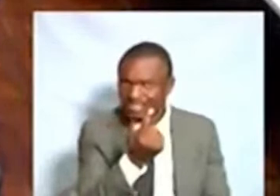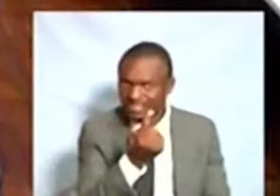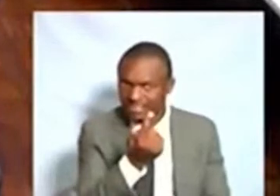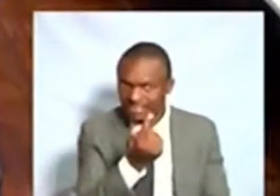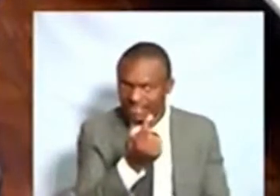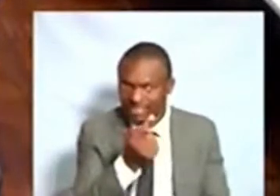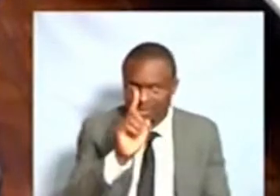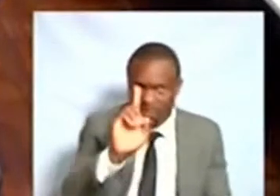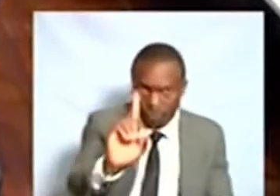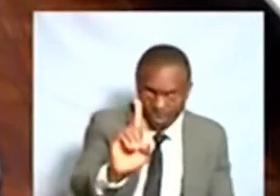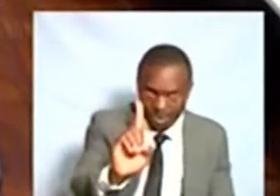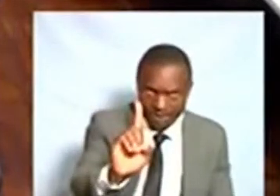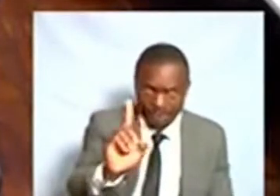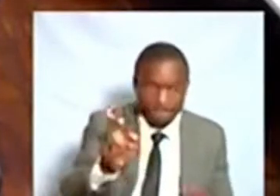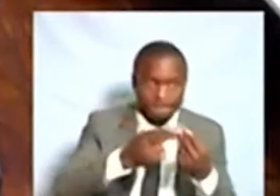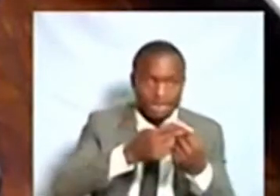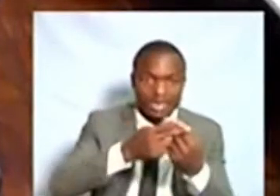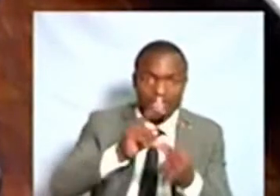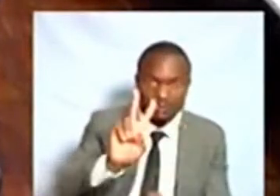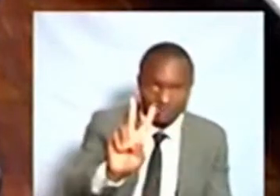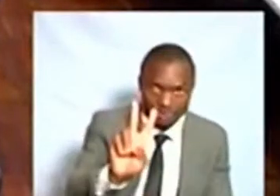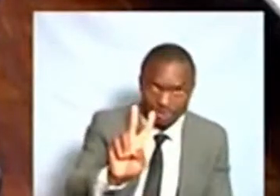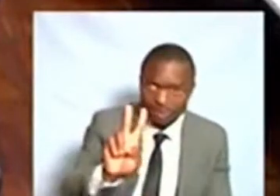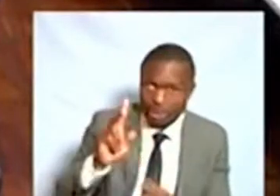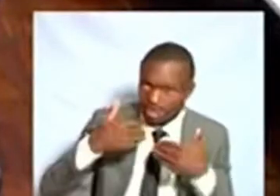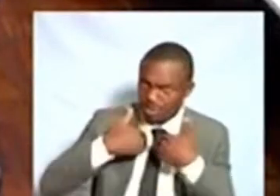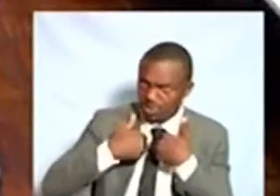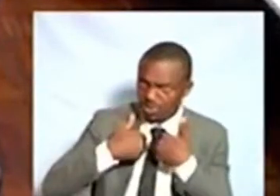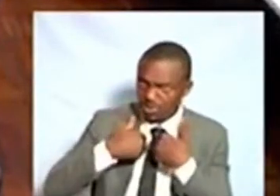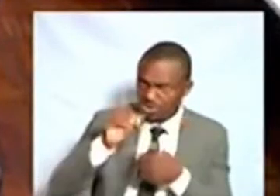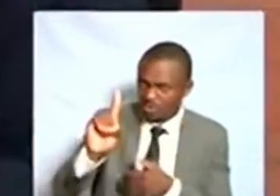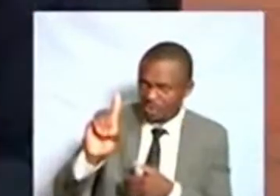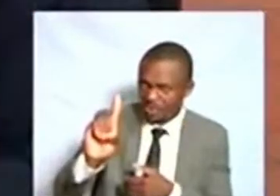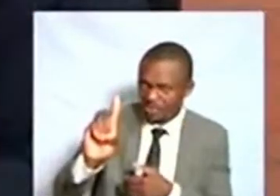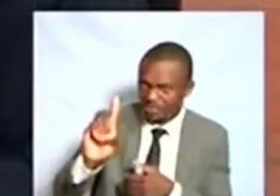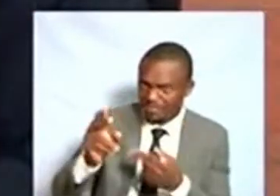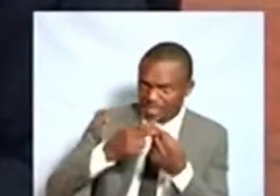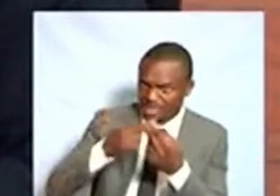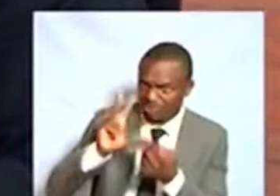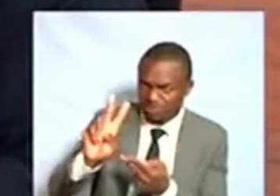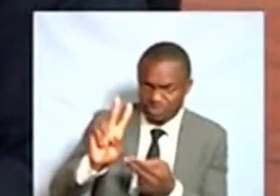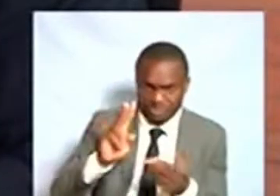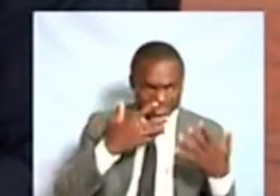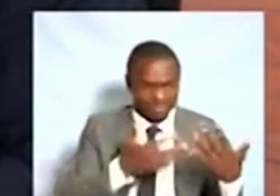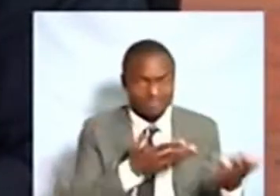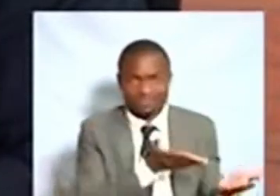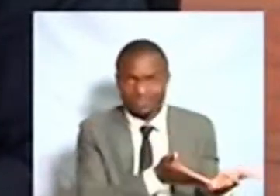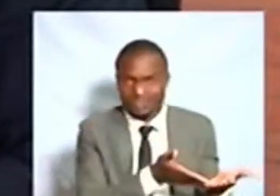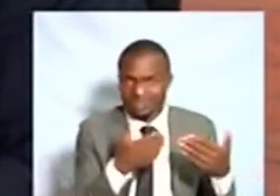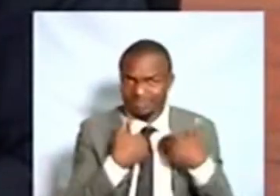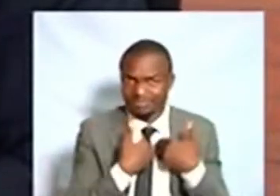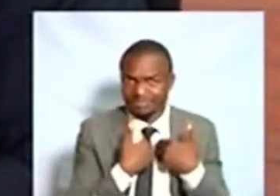a 1x2. Yeah. Do Yes, you Chair. have that 1x2 in this document?